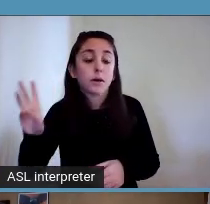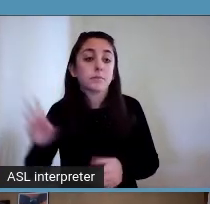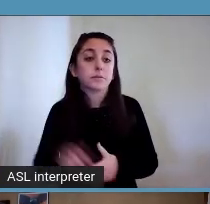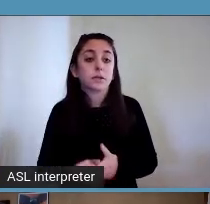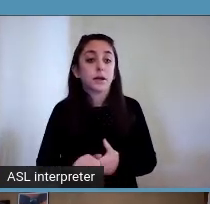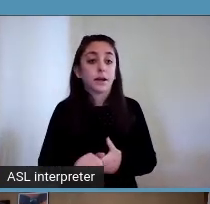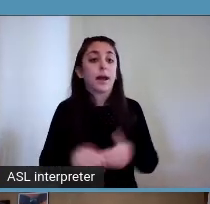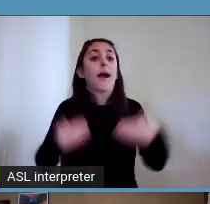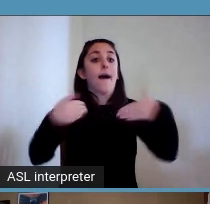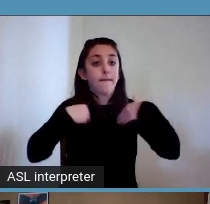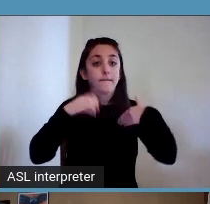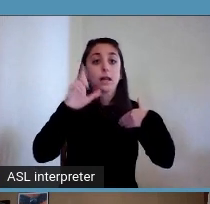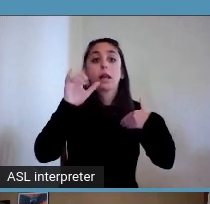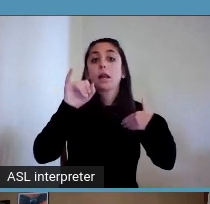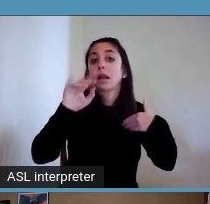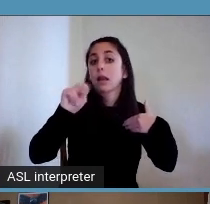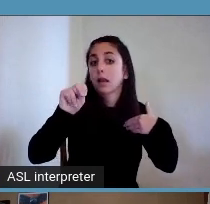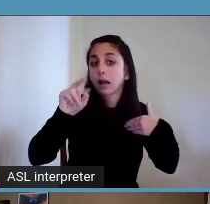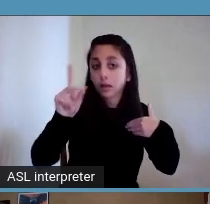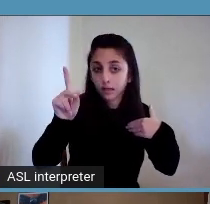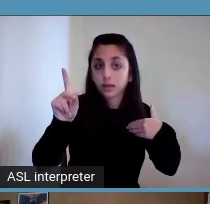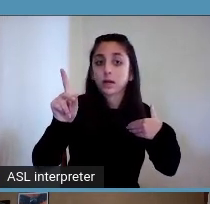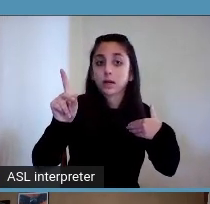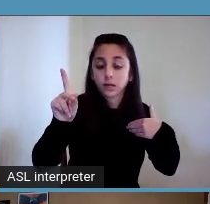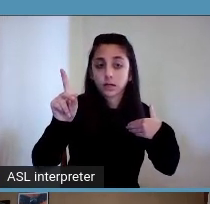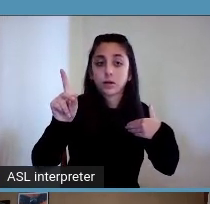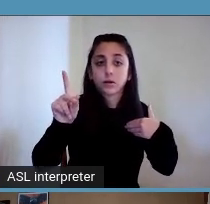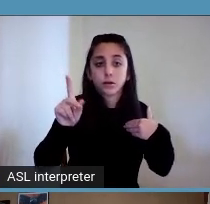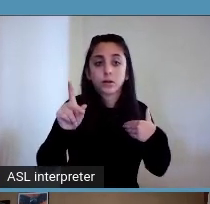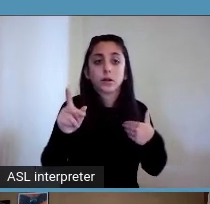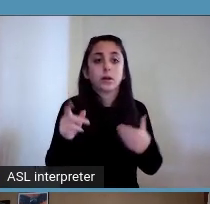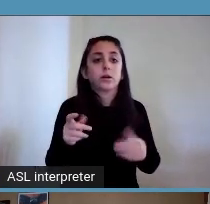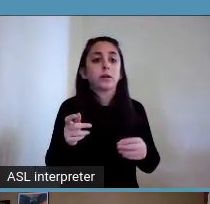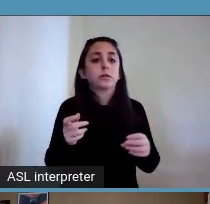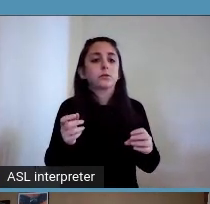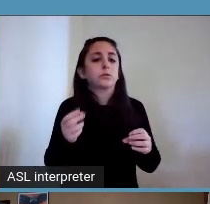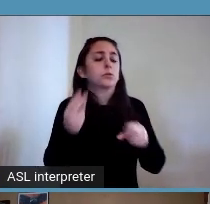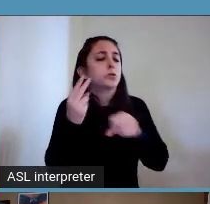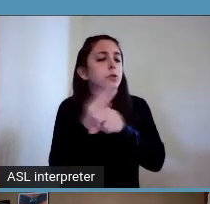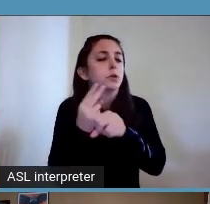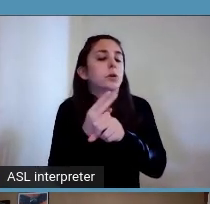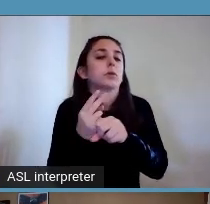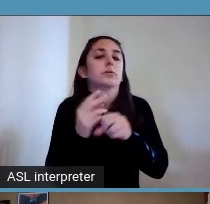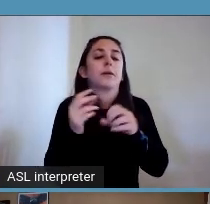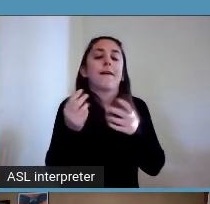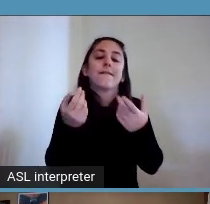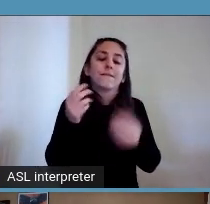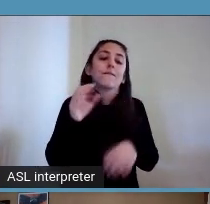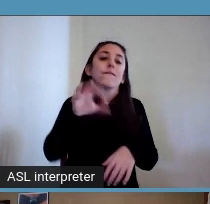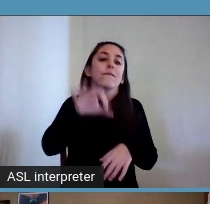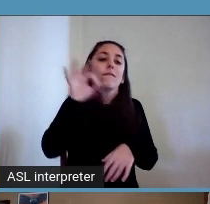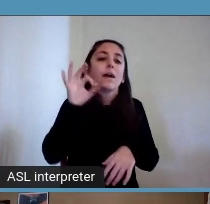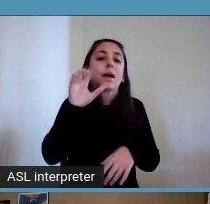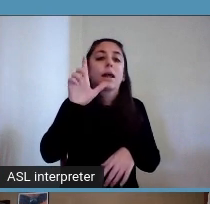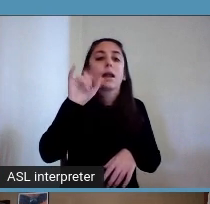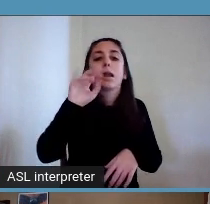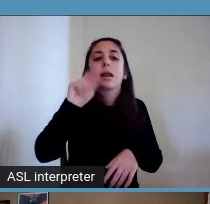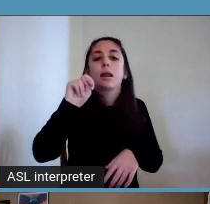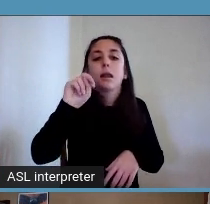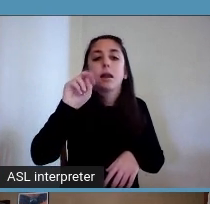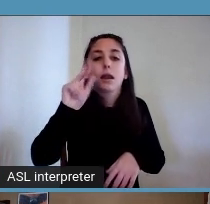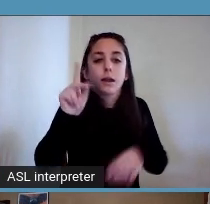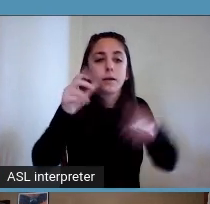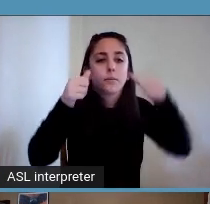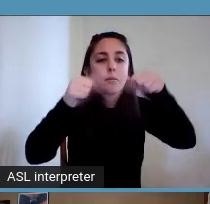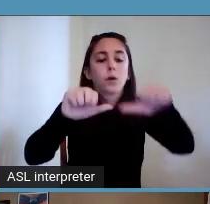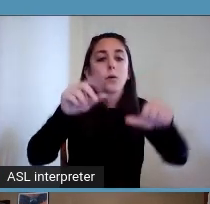Link tree for use with Instagram. So we can say, you know, find it at the link in our profile and the link in our profile actually just takes